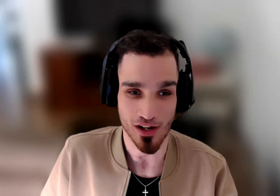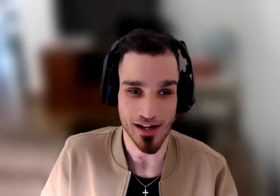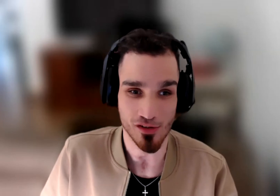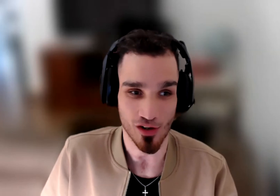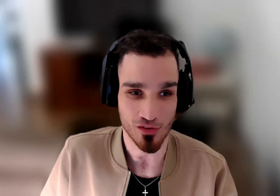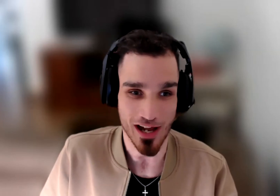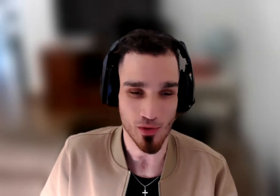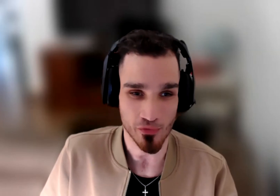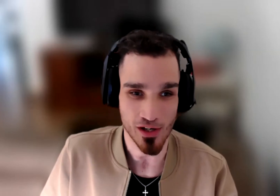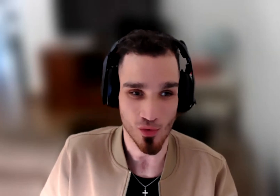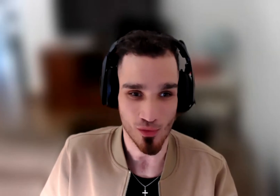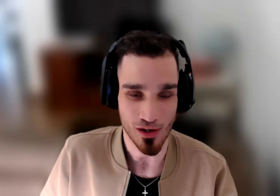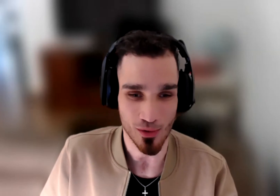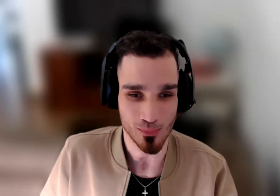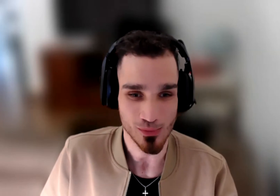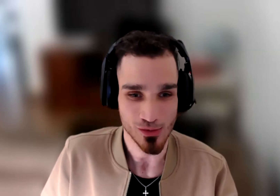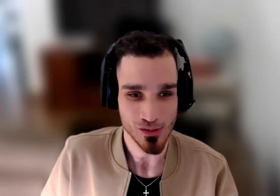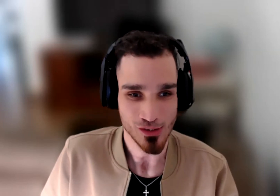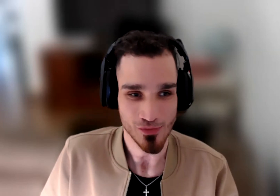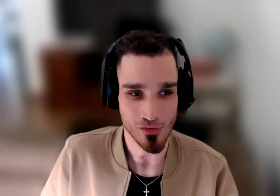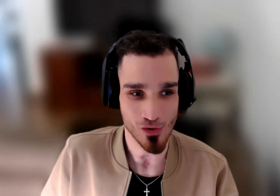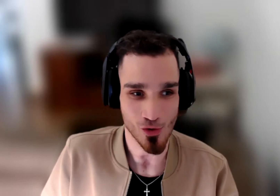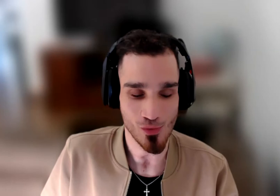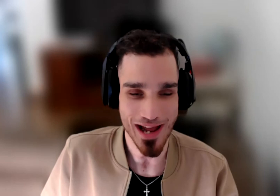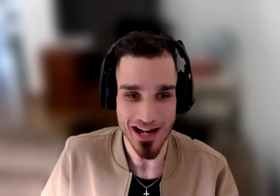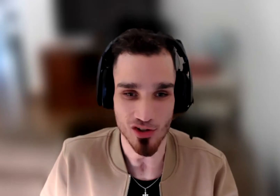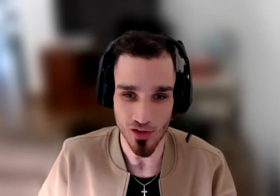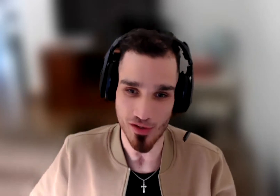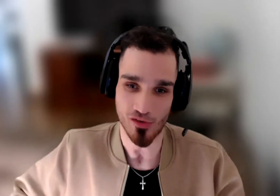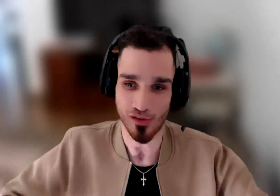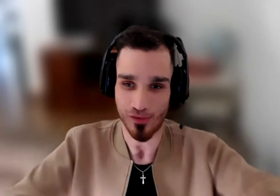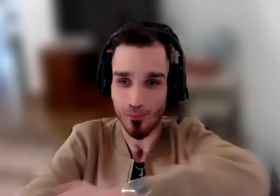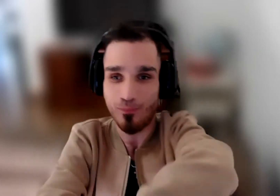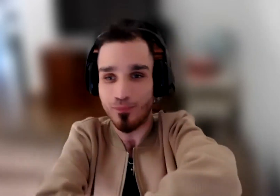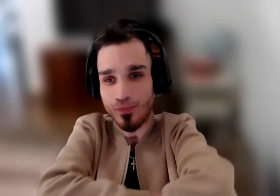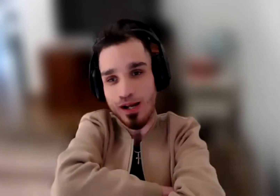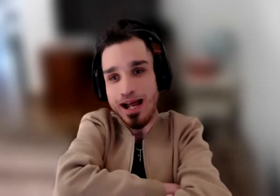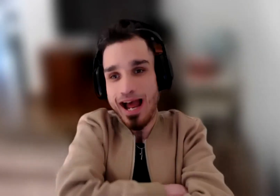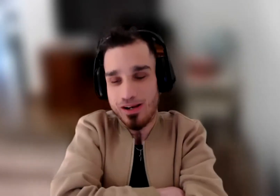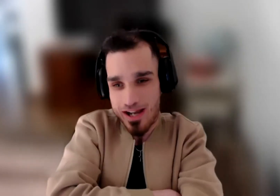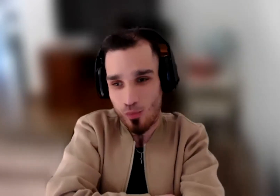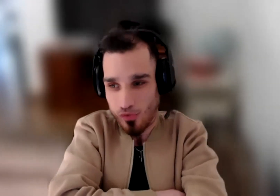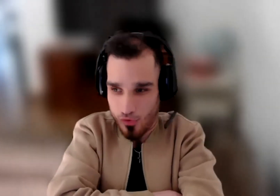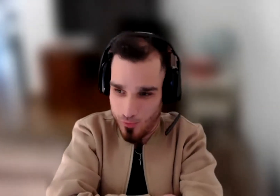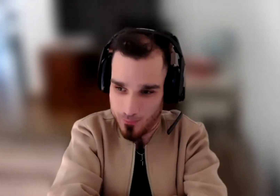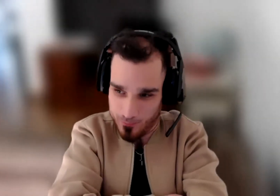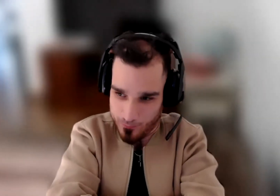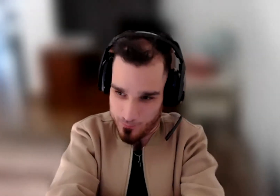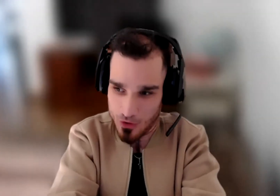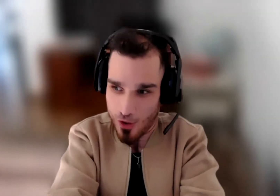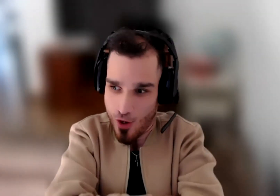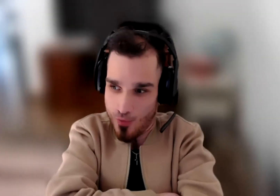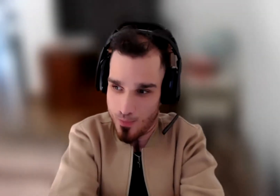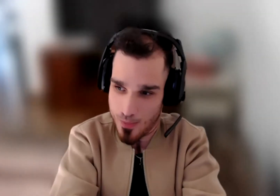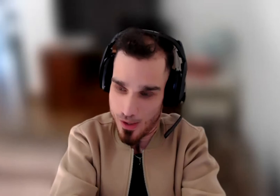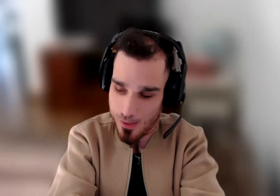It's not a straight answer. It's how we feel. There's no answer to this. And it was,